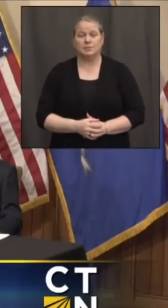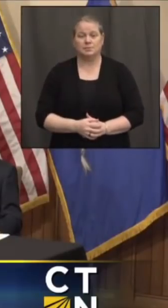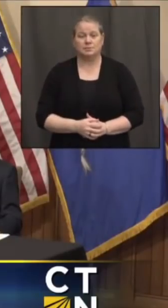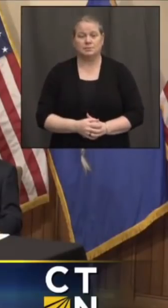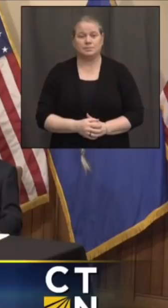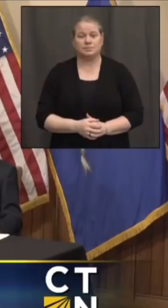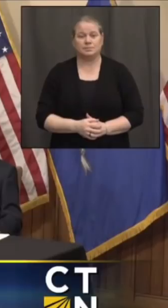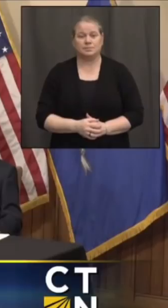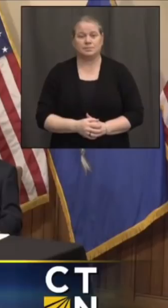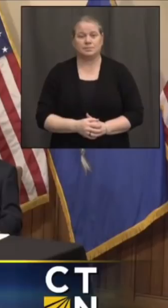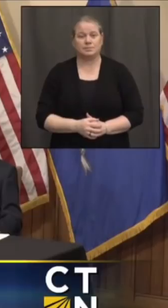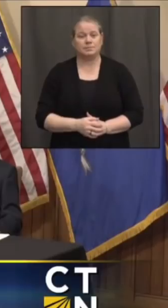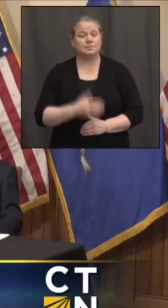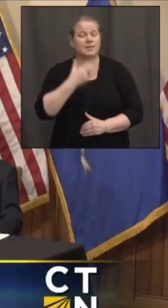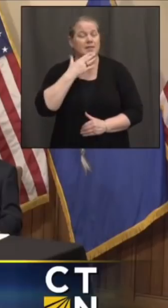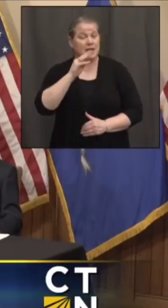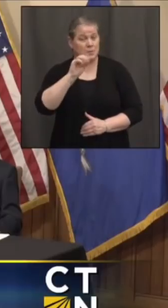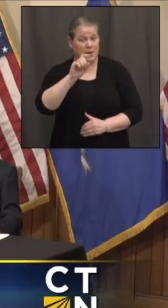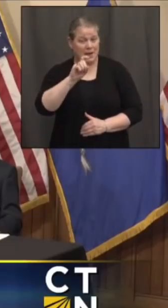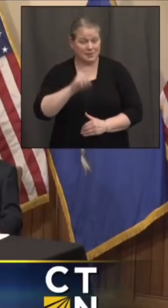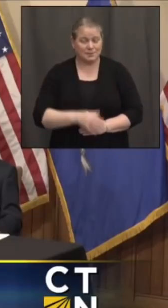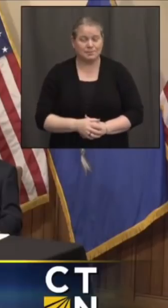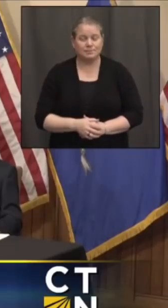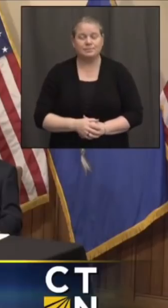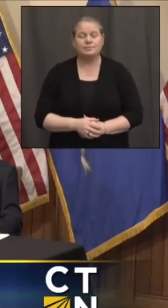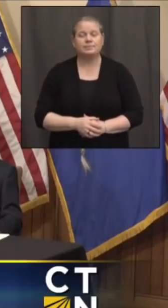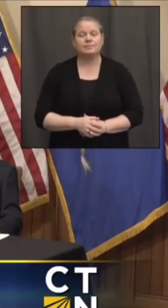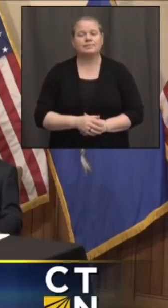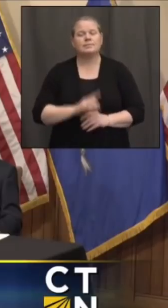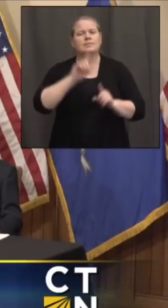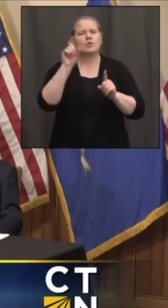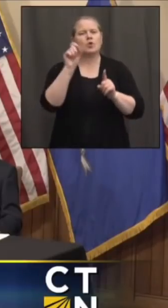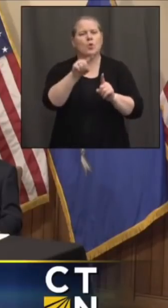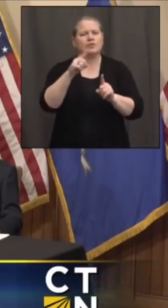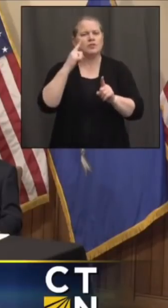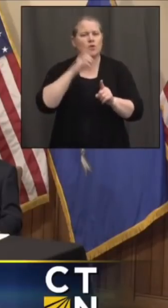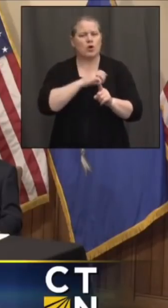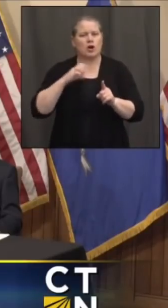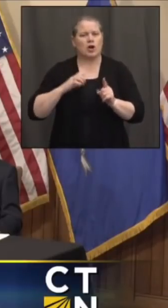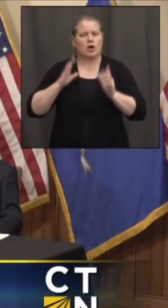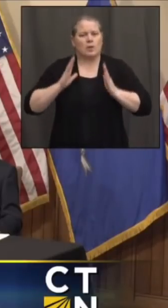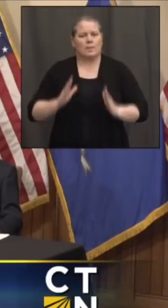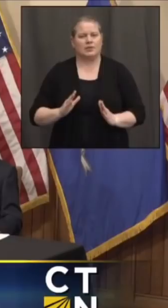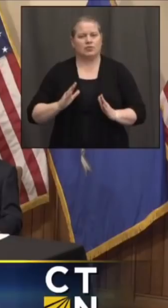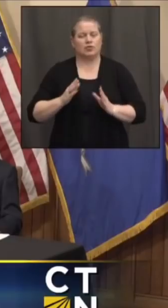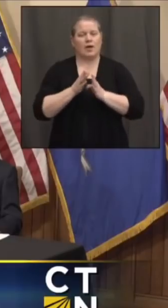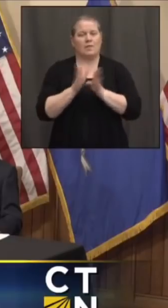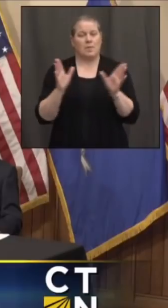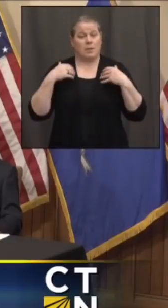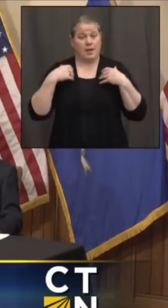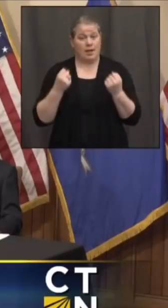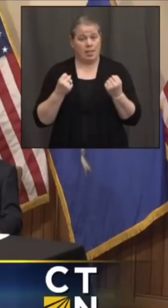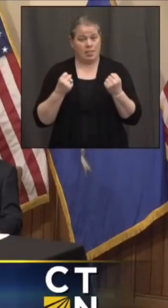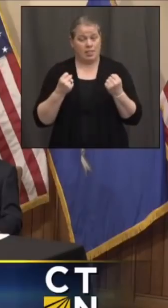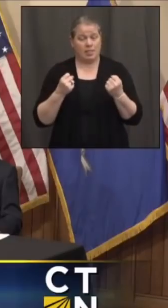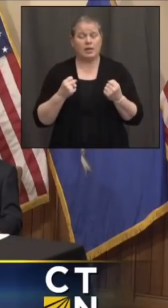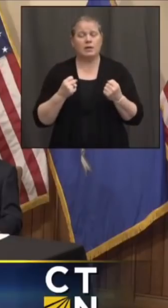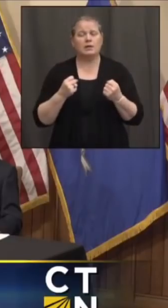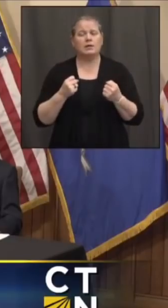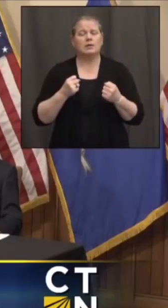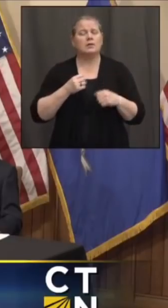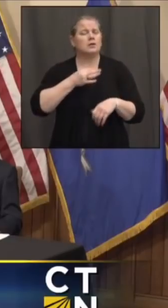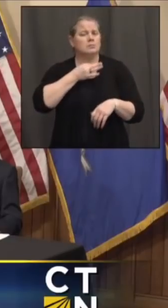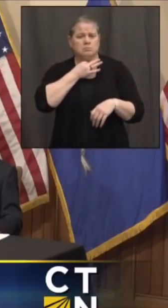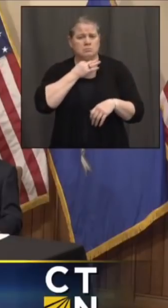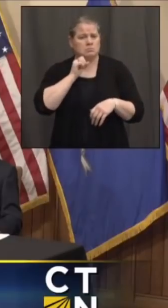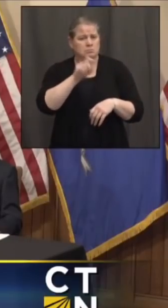Thanks, Max. My question is for the Commissioner of Public Health. I just wanted to know, as far as